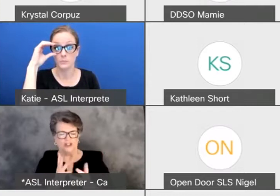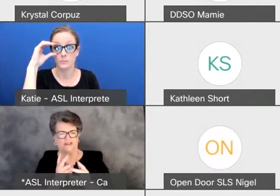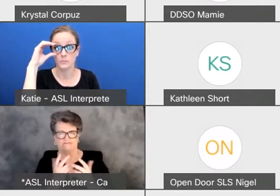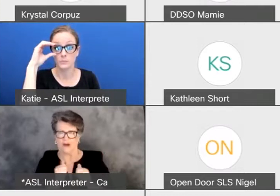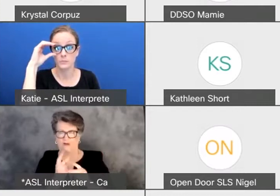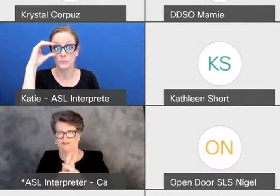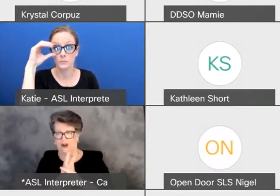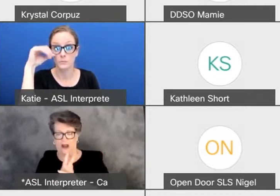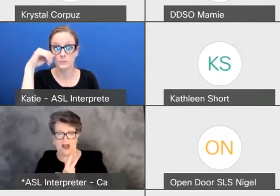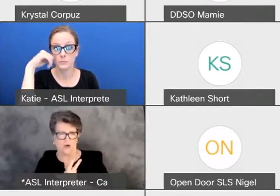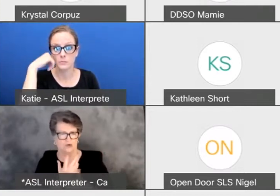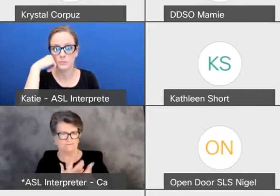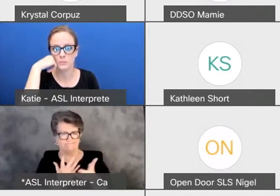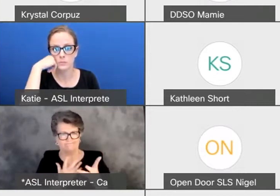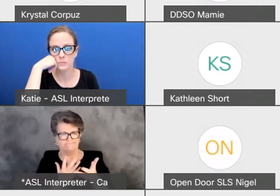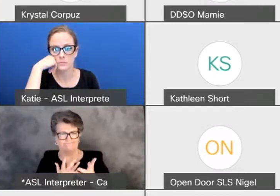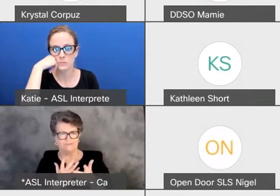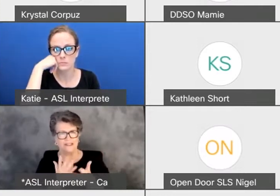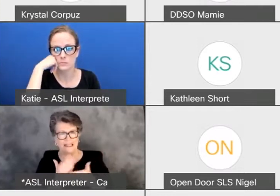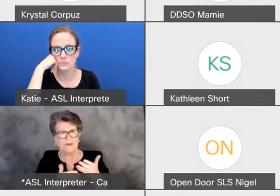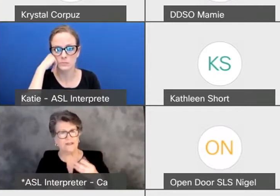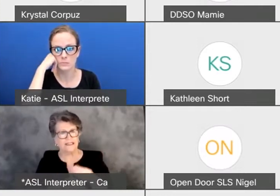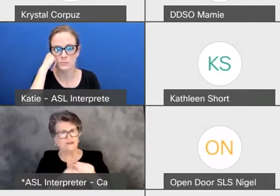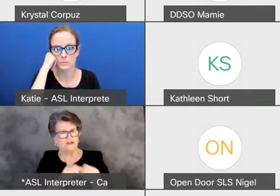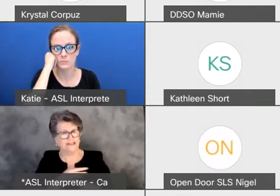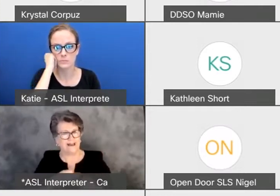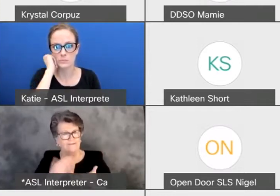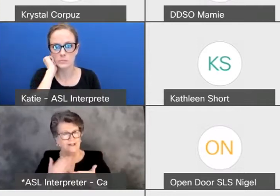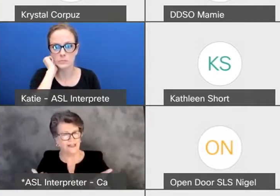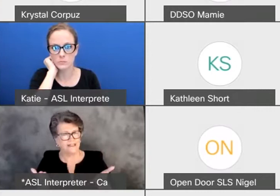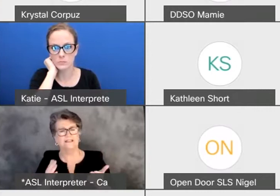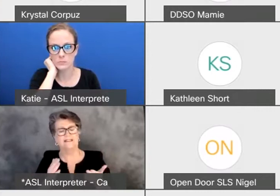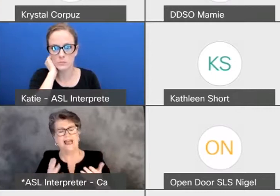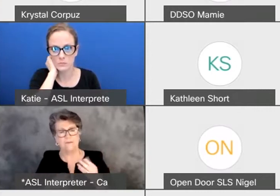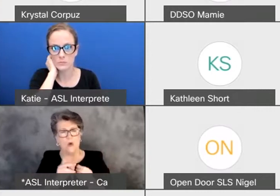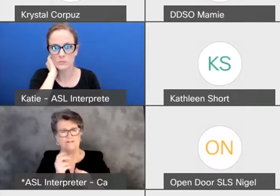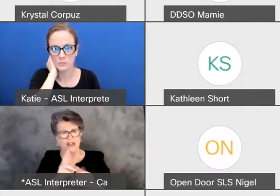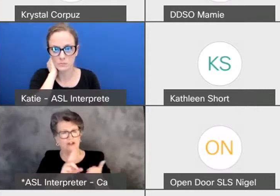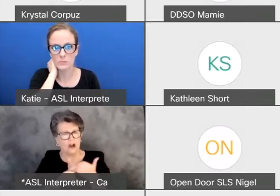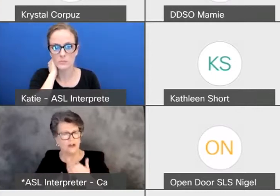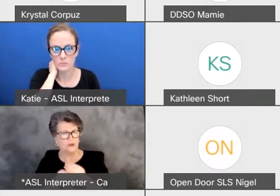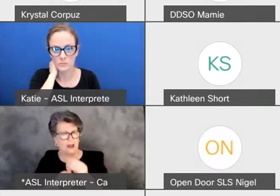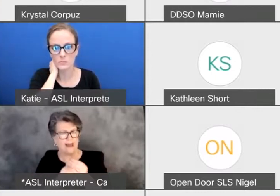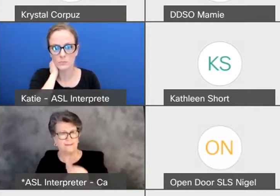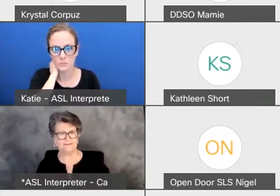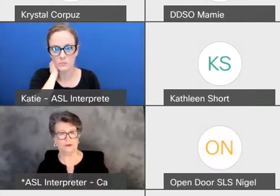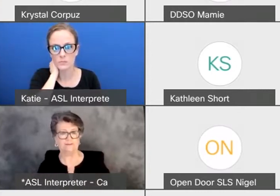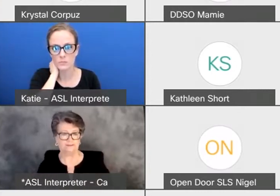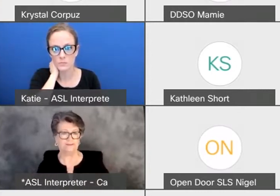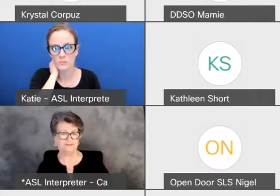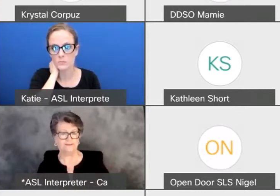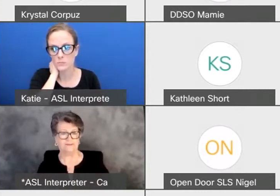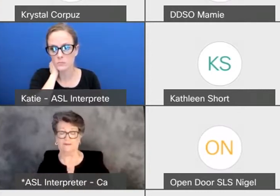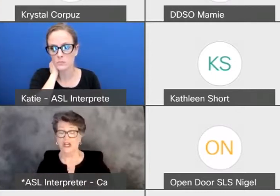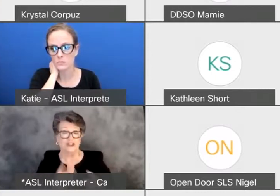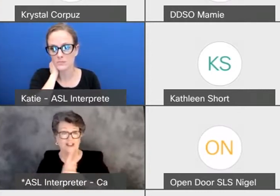for some of those supplemental staffings and additional vendorizations that we're adding on to existing vendors. So,